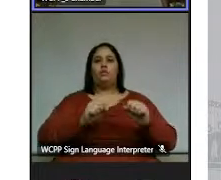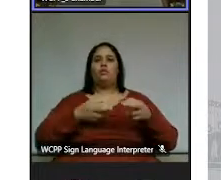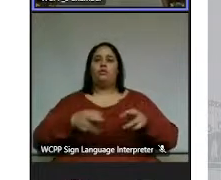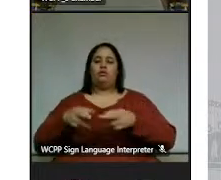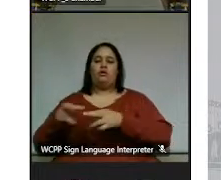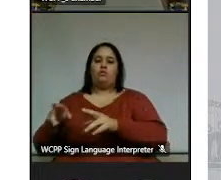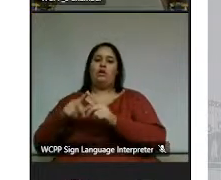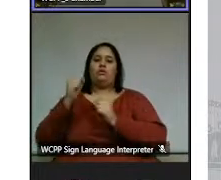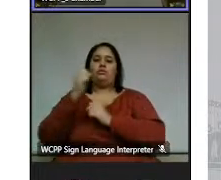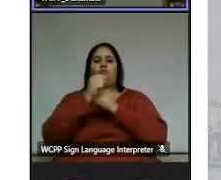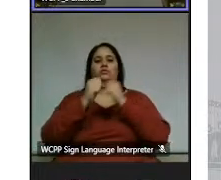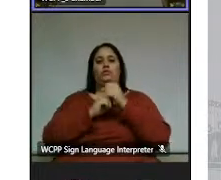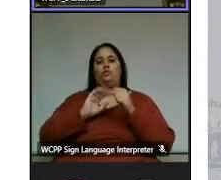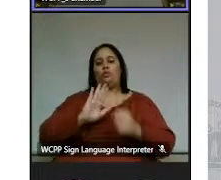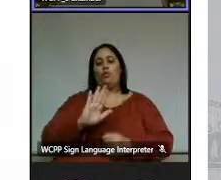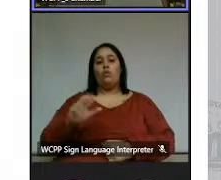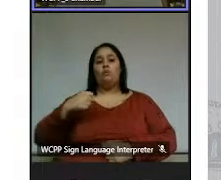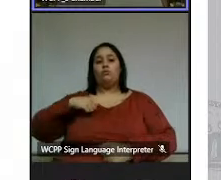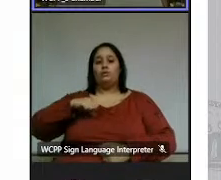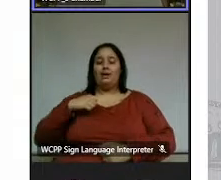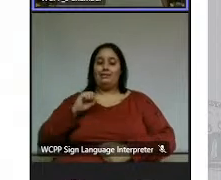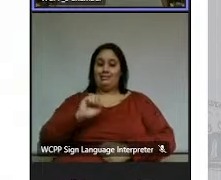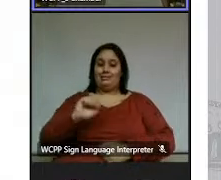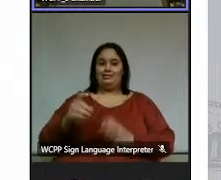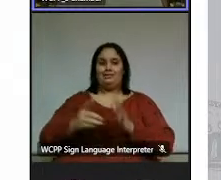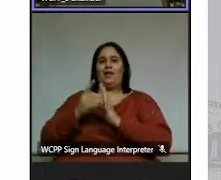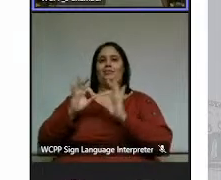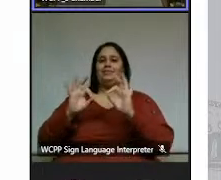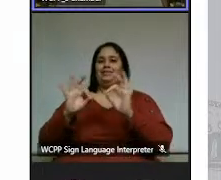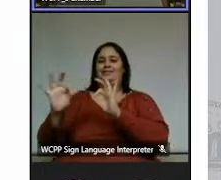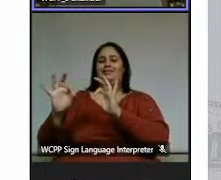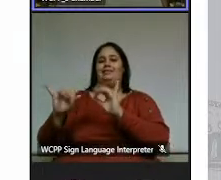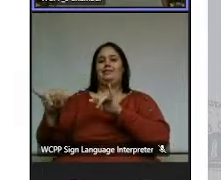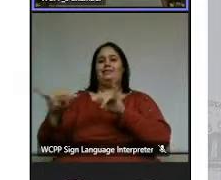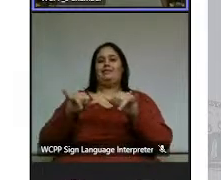infrastructure. Municipalities are to develop similar lists and